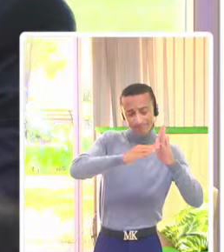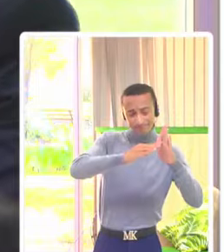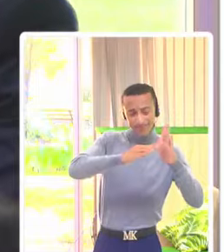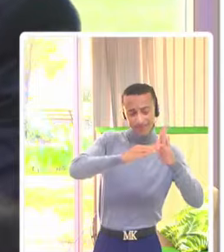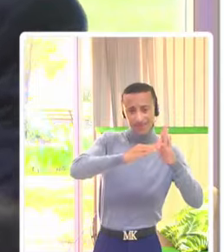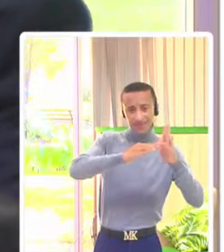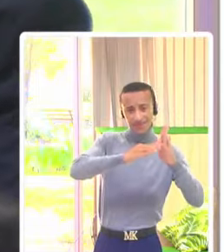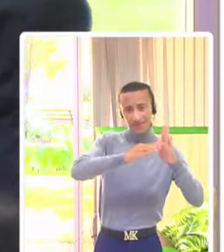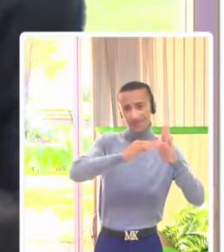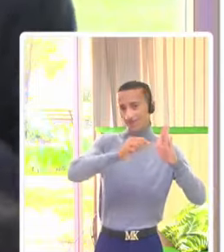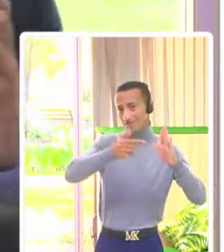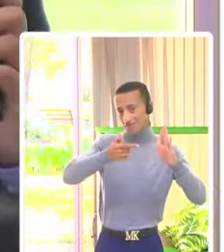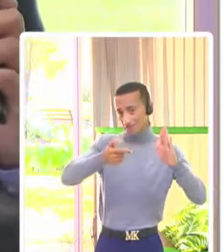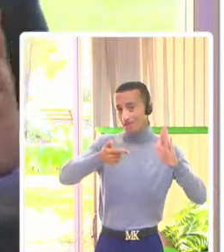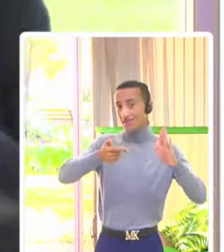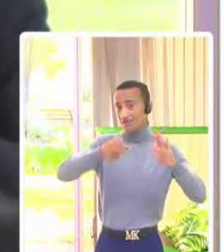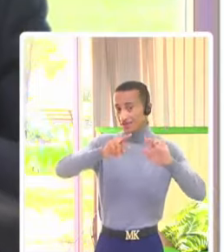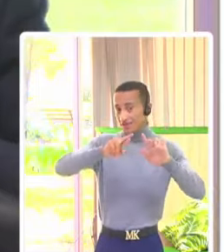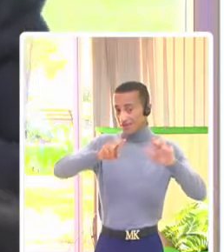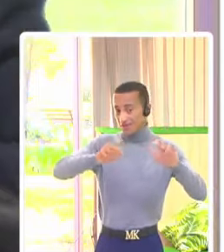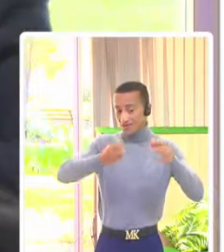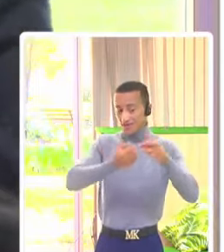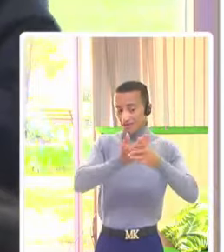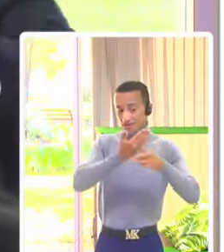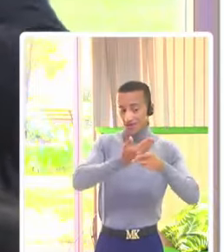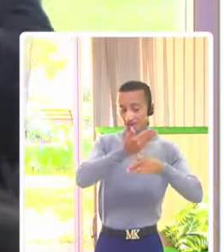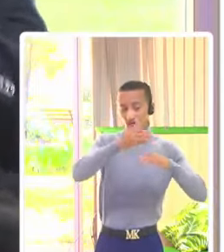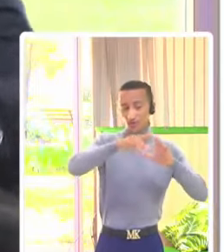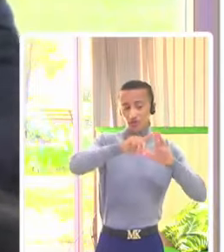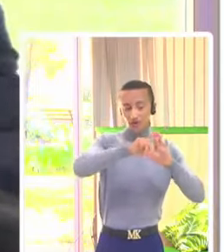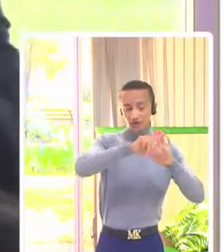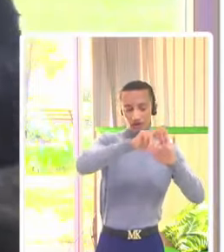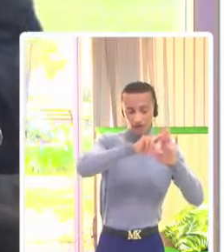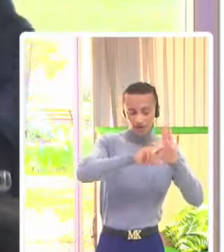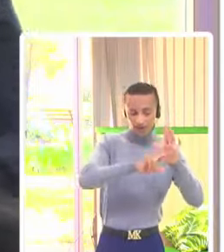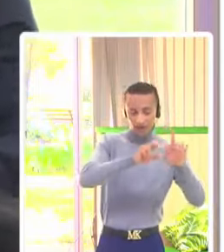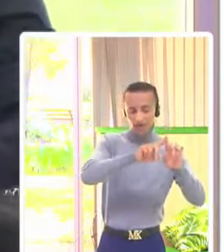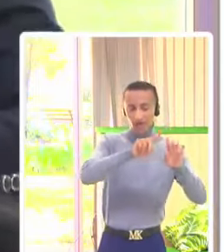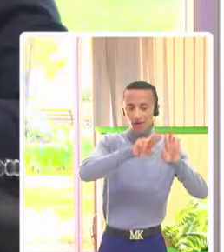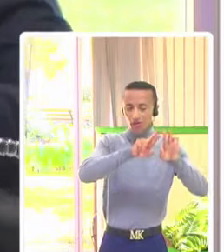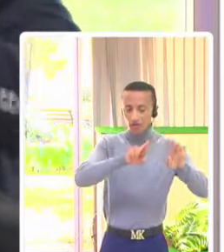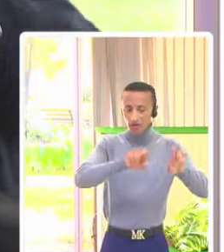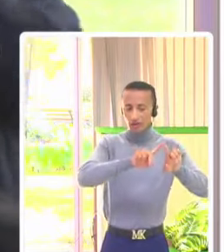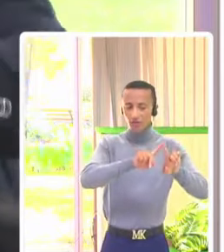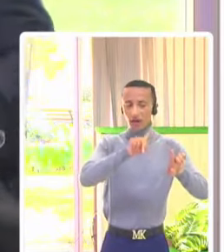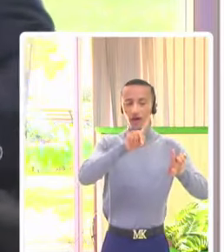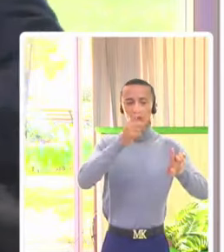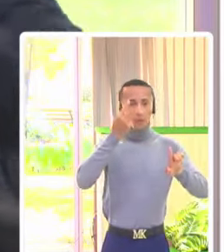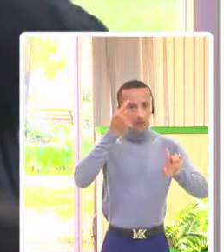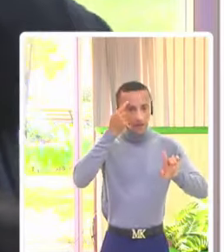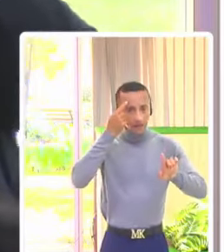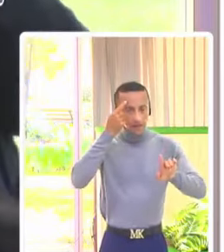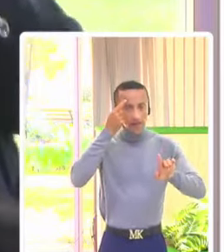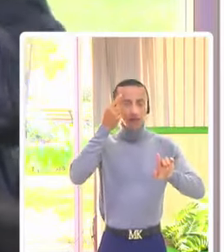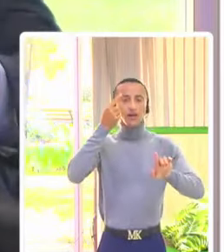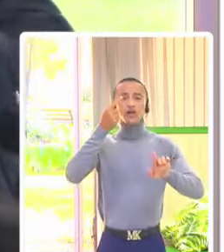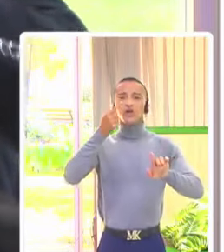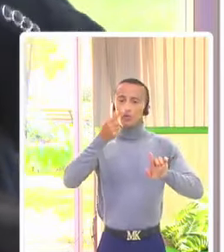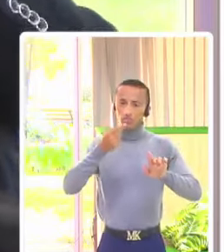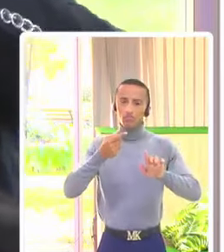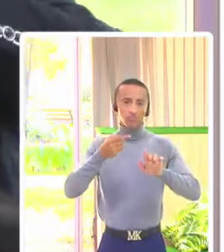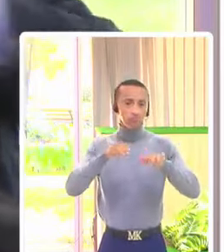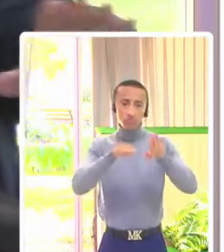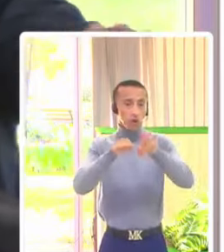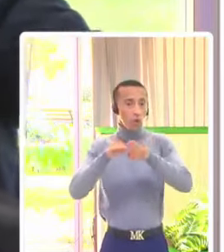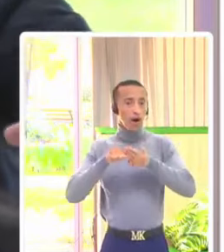regulatory structure is different. I think that's the basic idea. But the philosophy is the same. Low cost payments